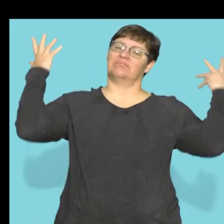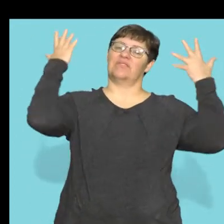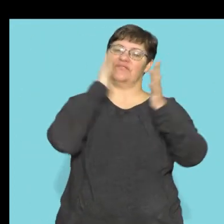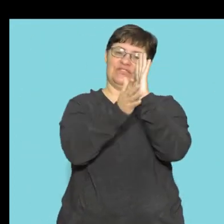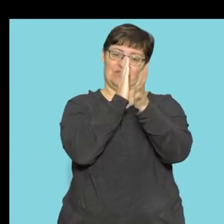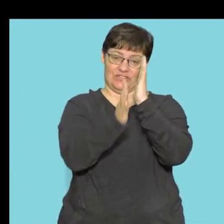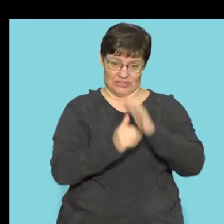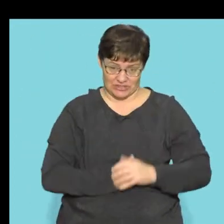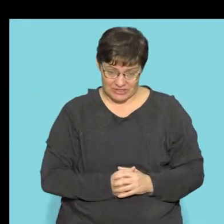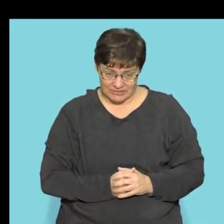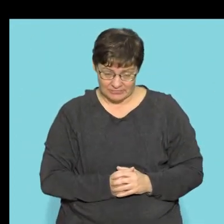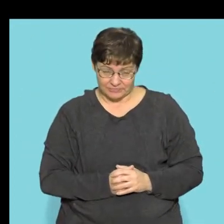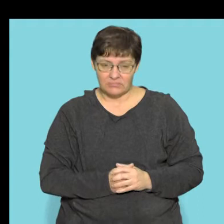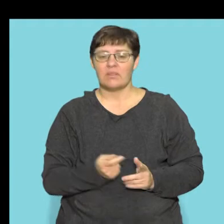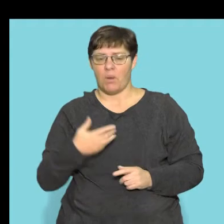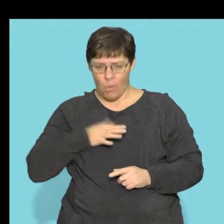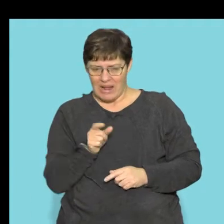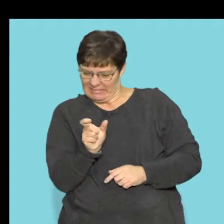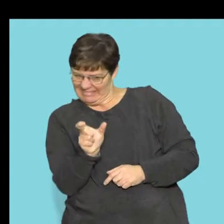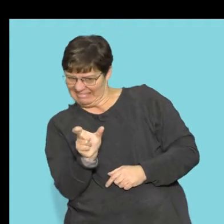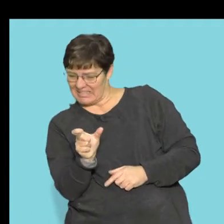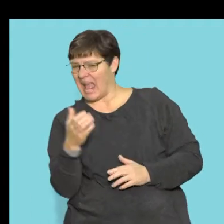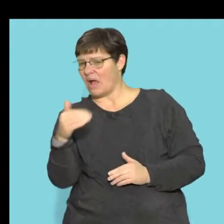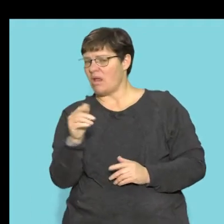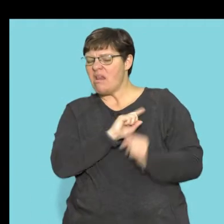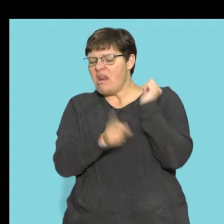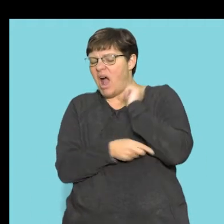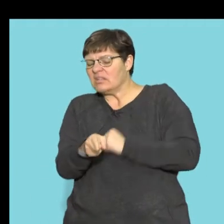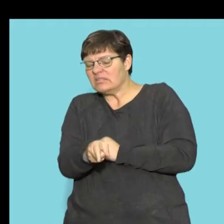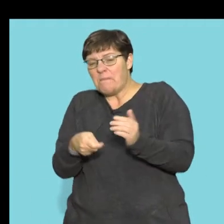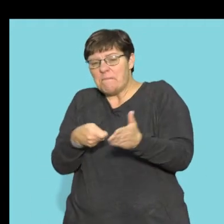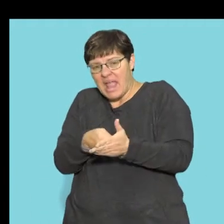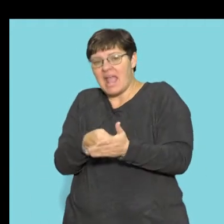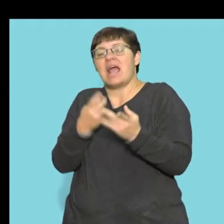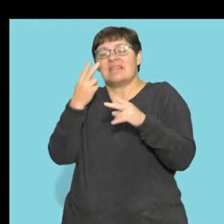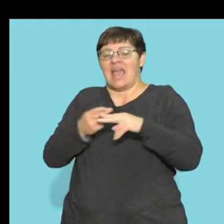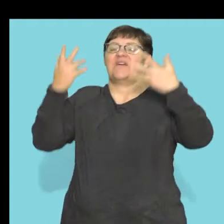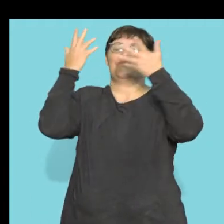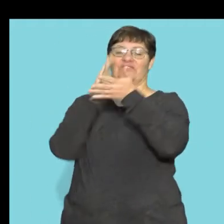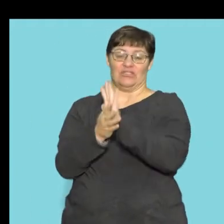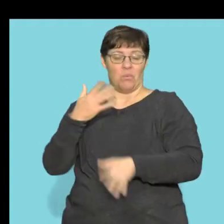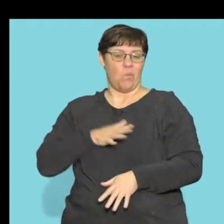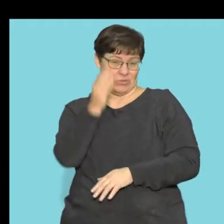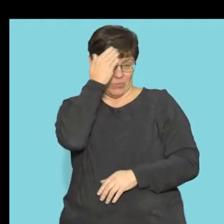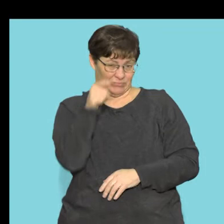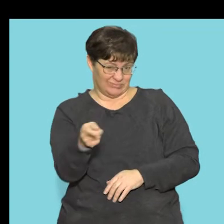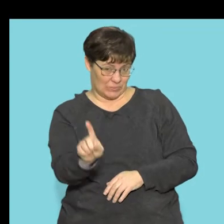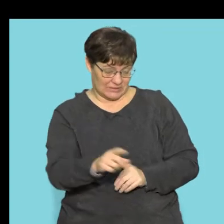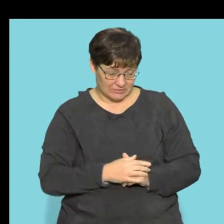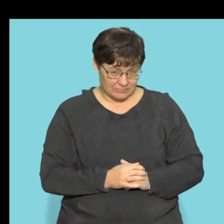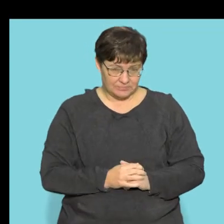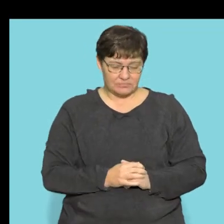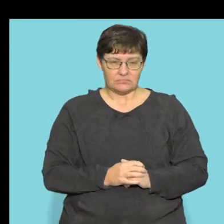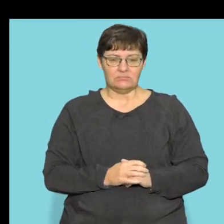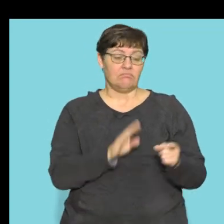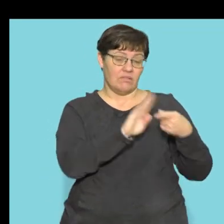make it a zero. So I want to know what is my outstanding balance after that, right? So the first option will be I